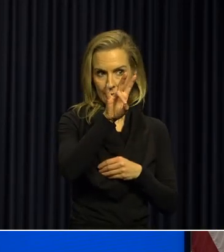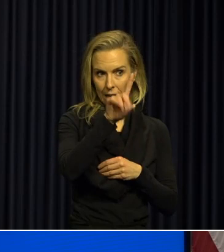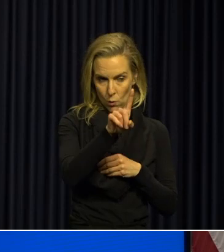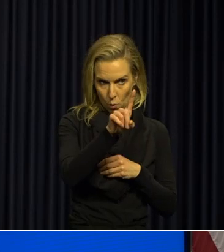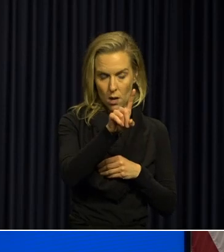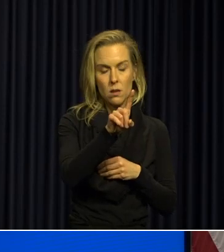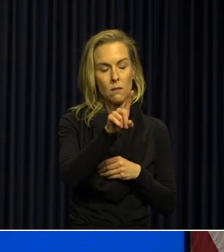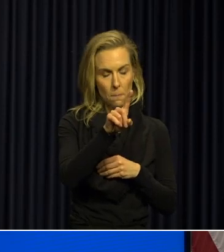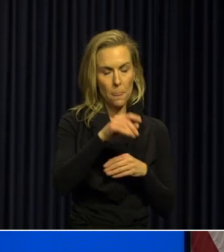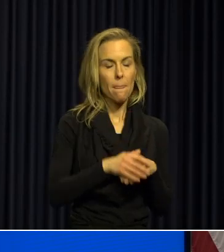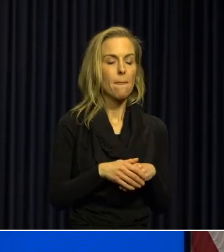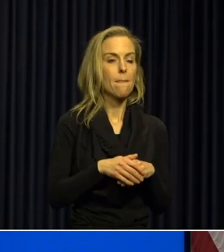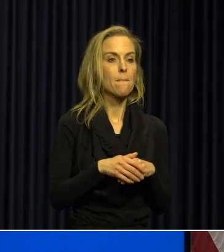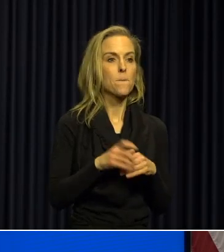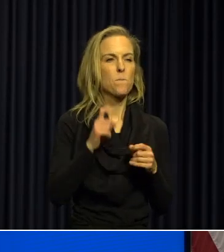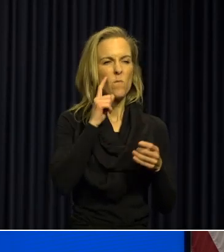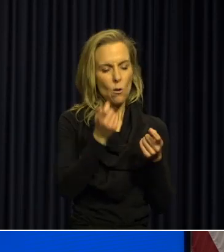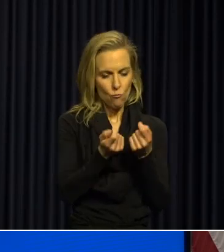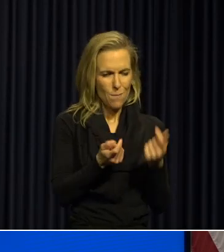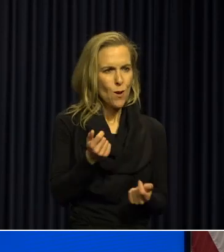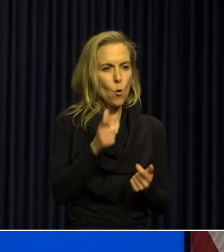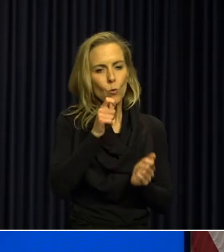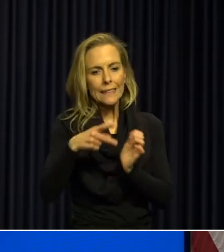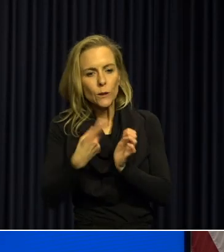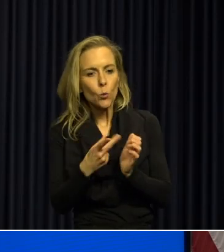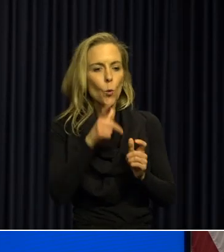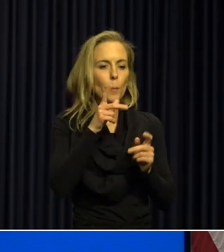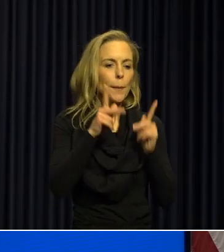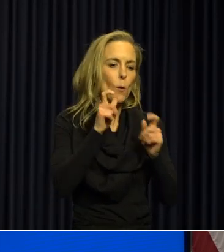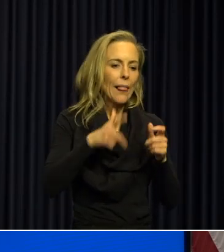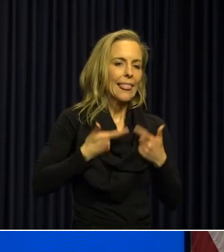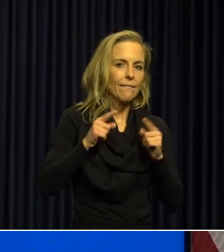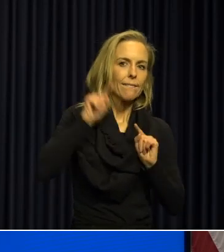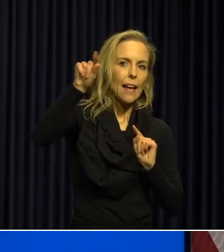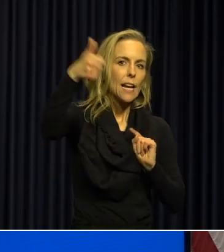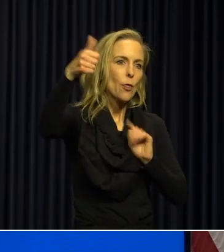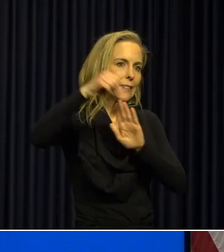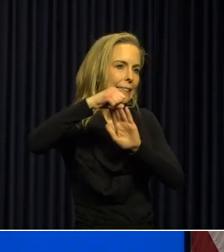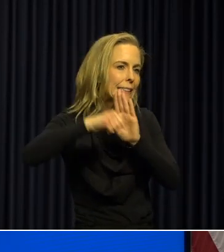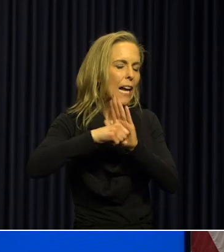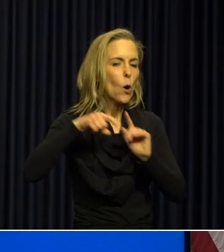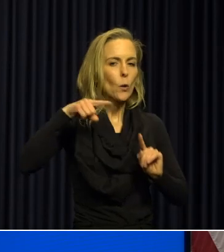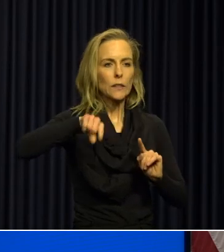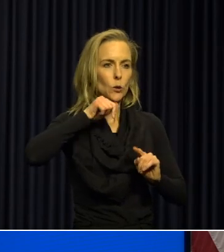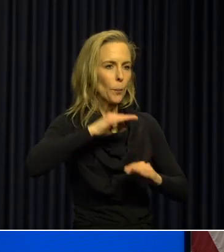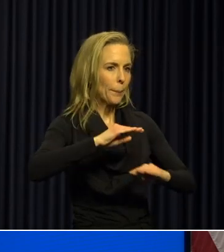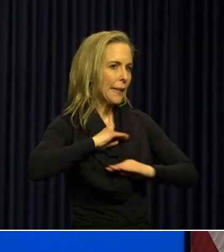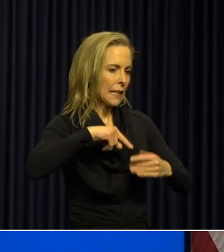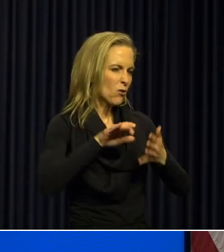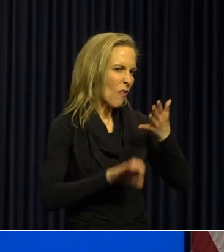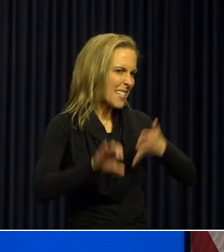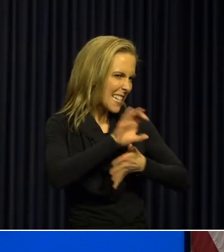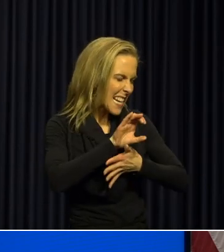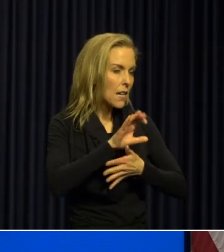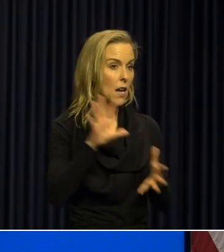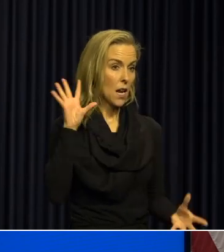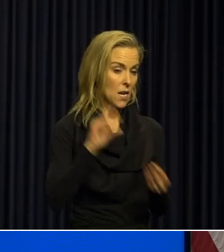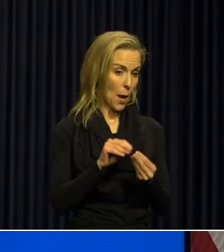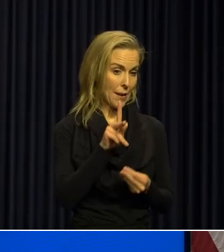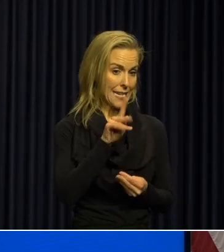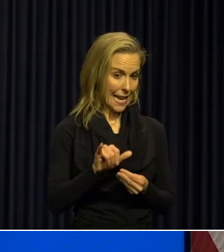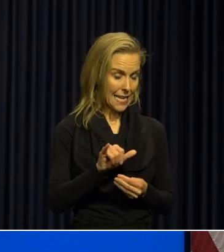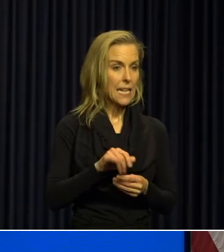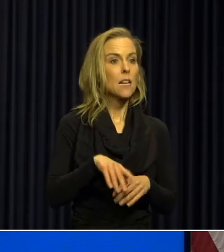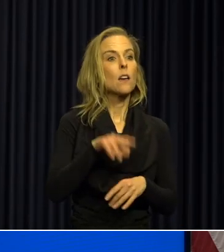171. Once we remove duplicates, people from out of state, or cases that don't meet the criteria, our total number of Kentucky cases is